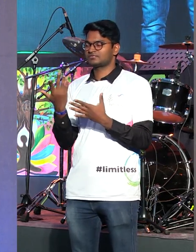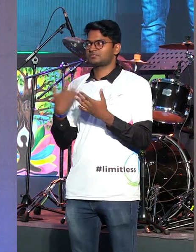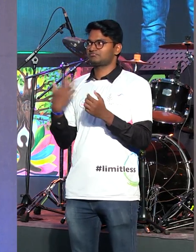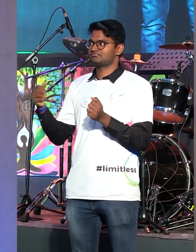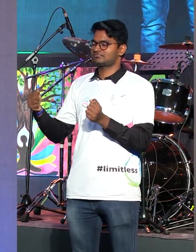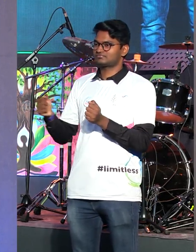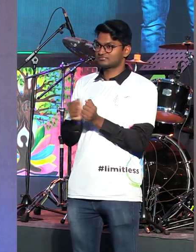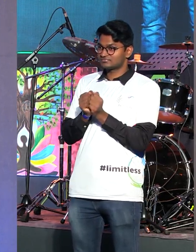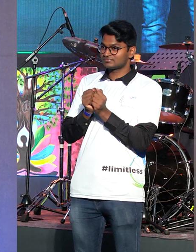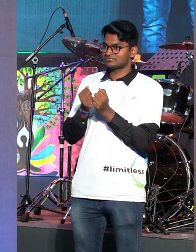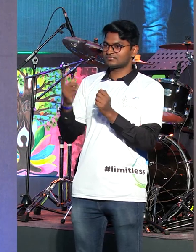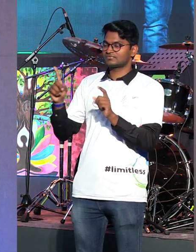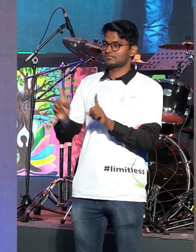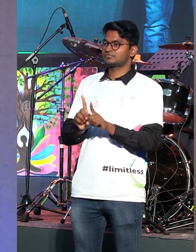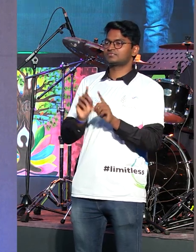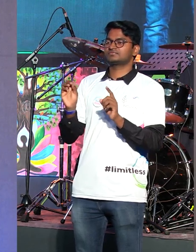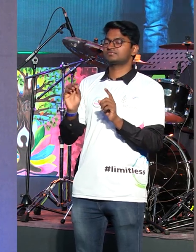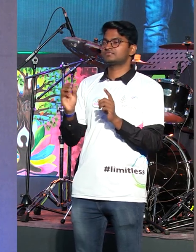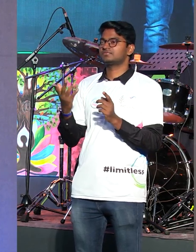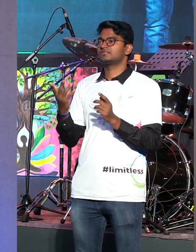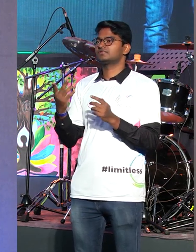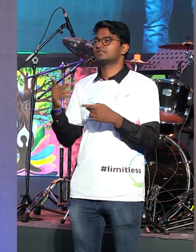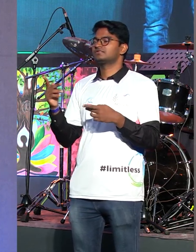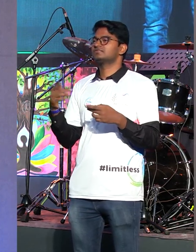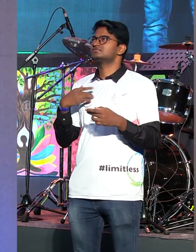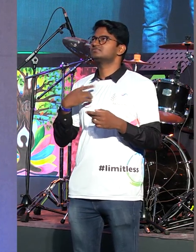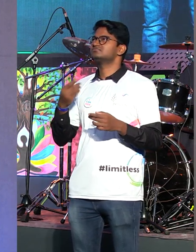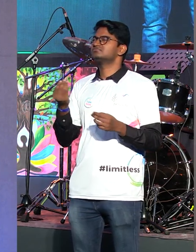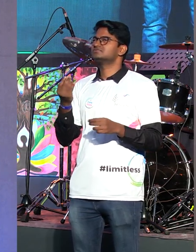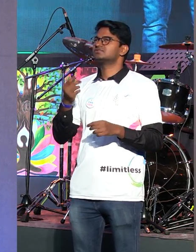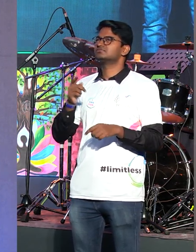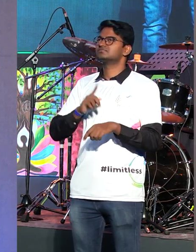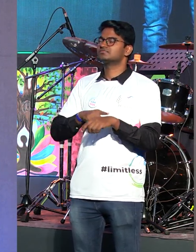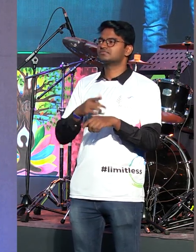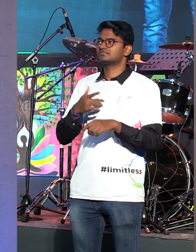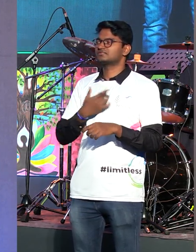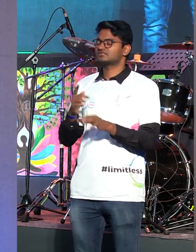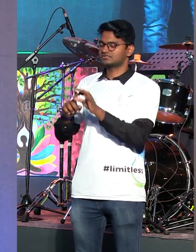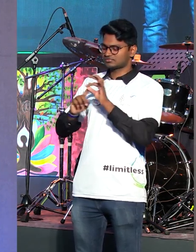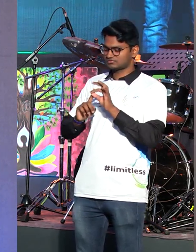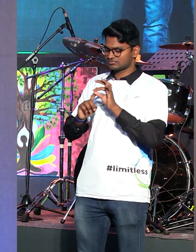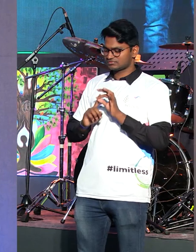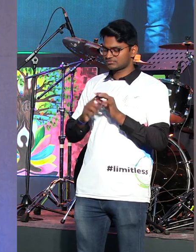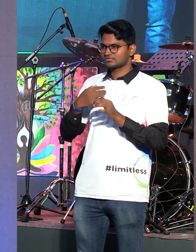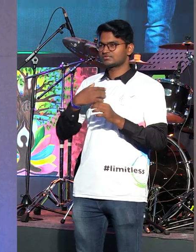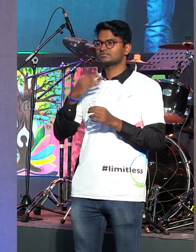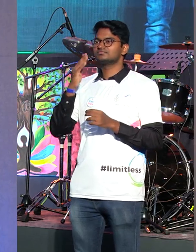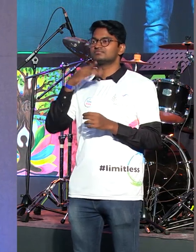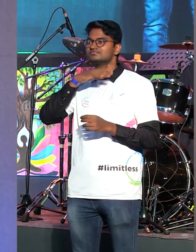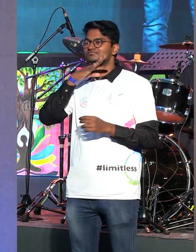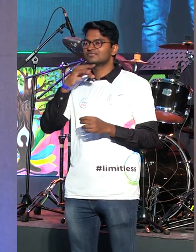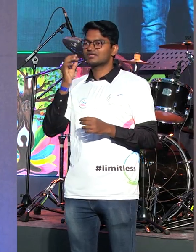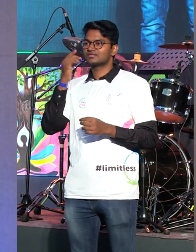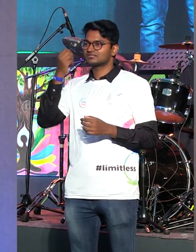we will not get work, we are somewhere our self-worth is questioned just because of the color of our skin. I was